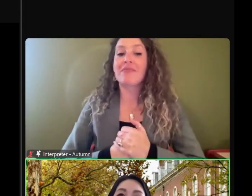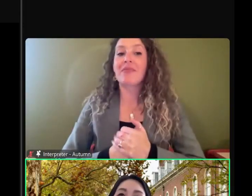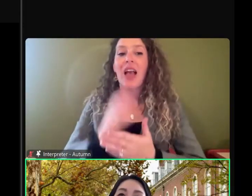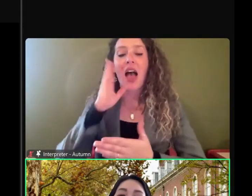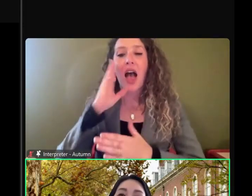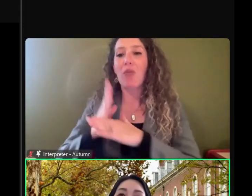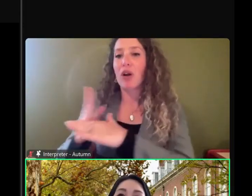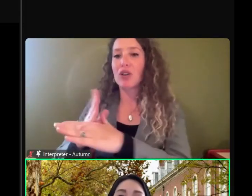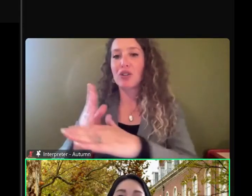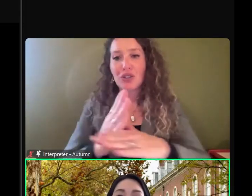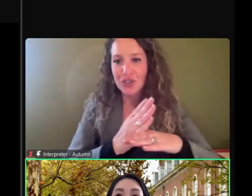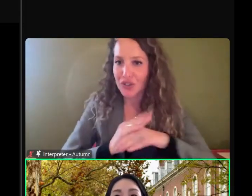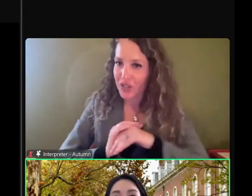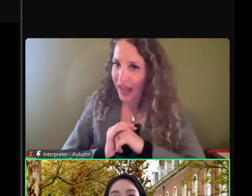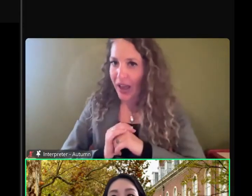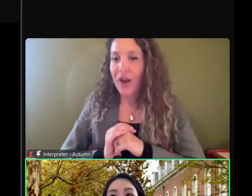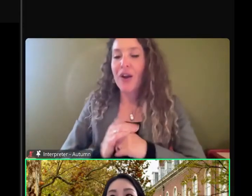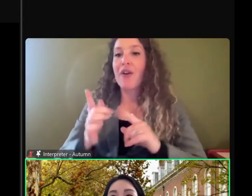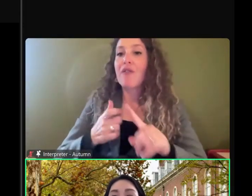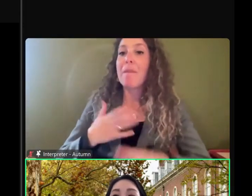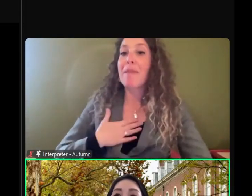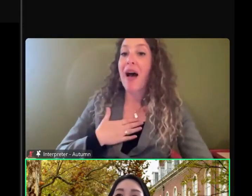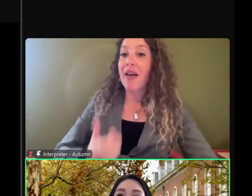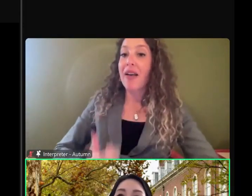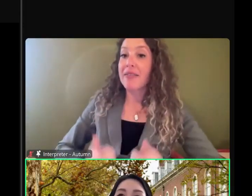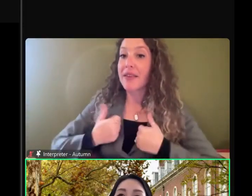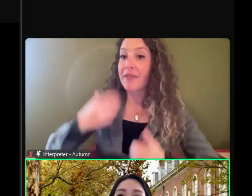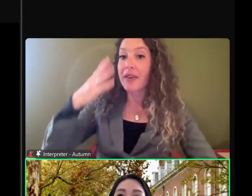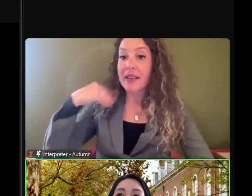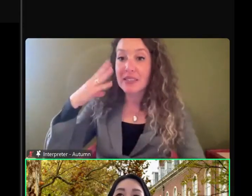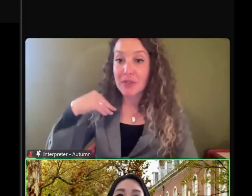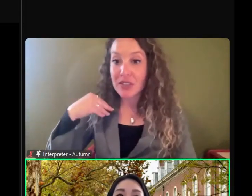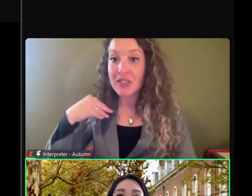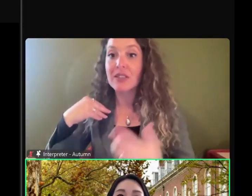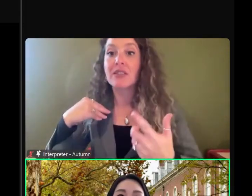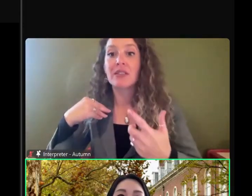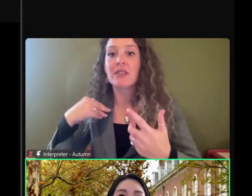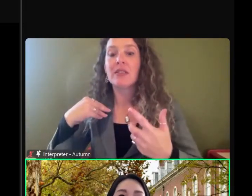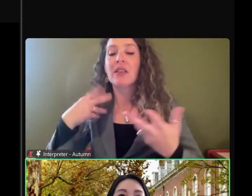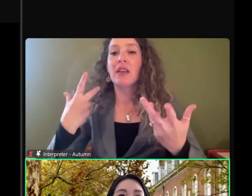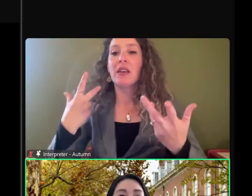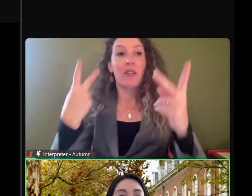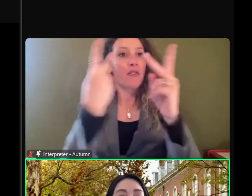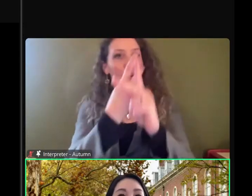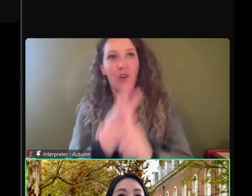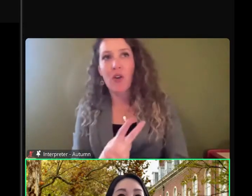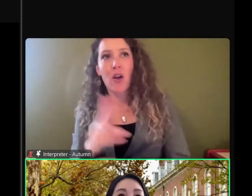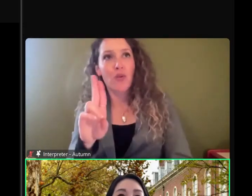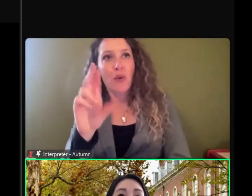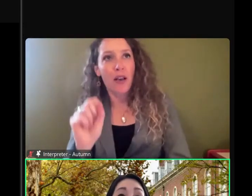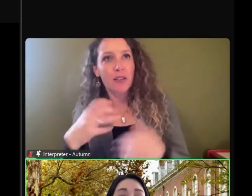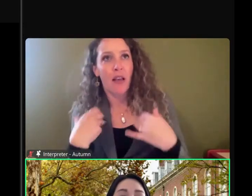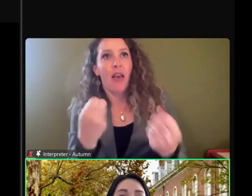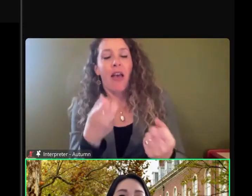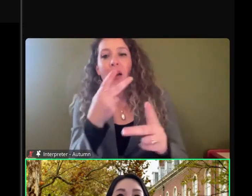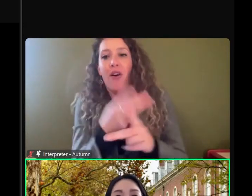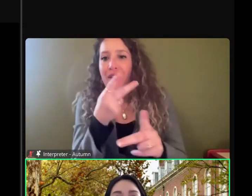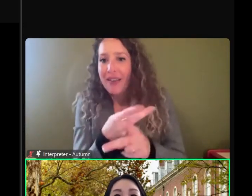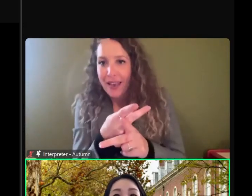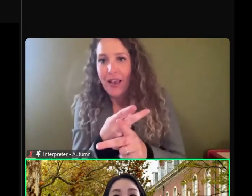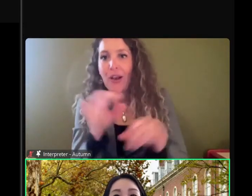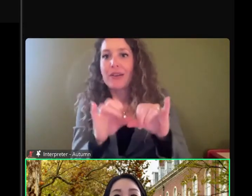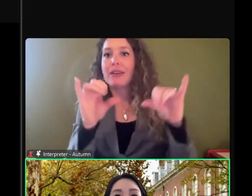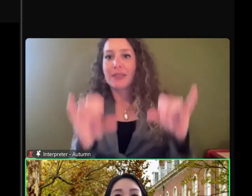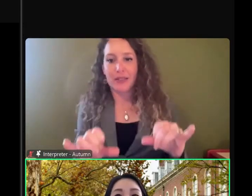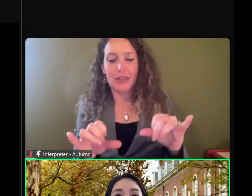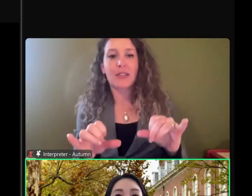insights drawn from my lived experience navigating the US healthcare system alongside my blind